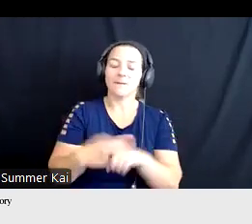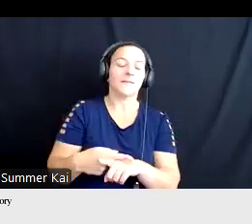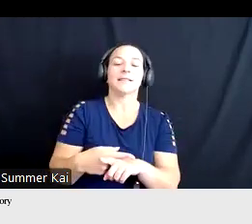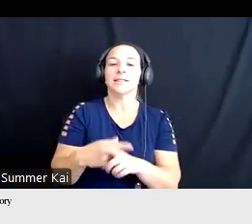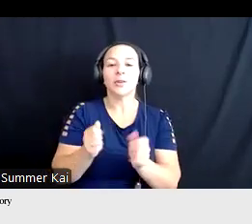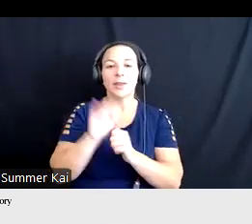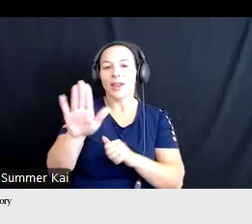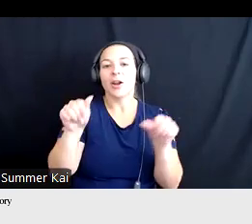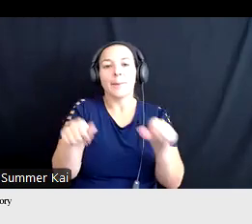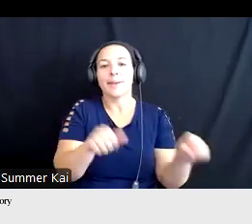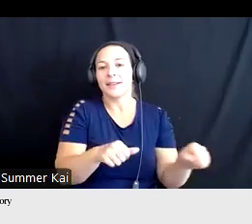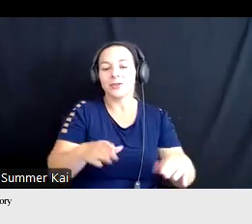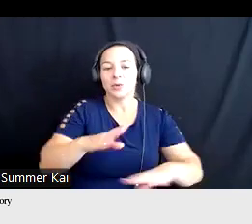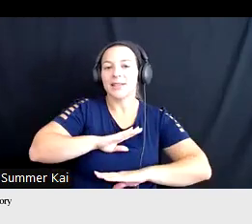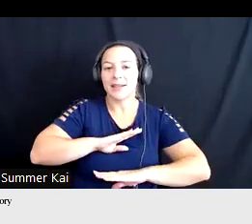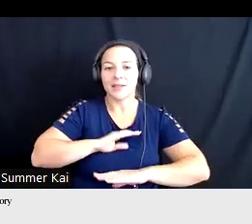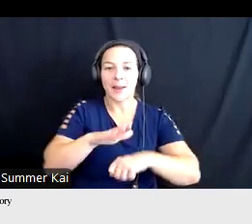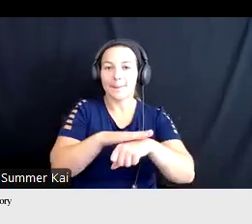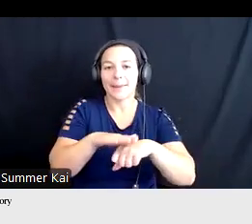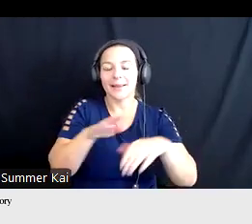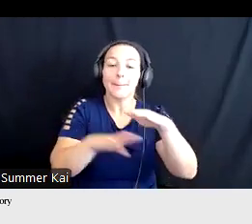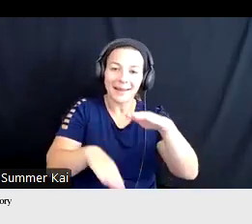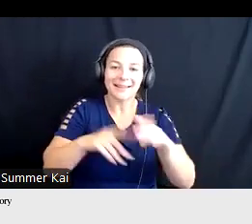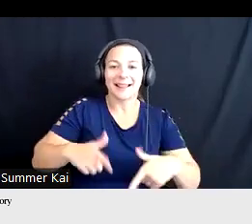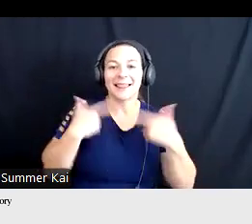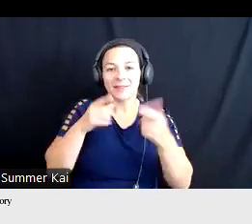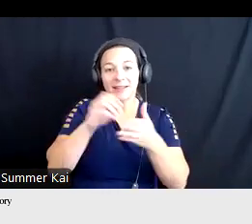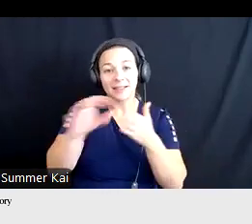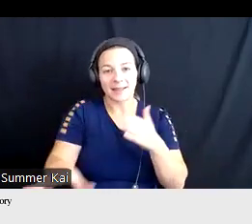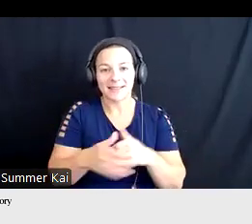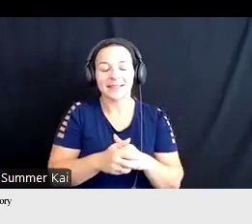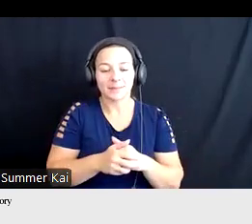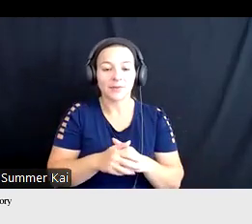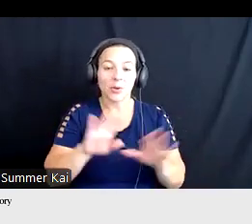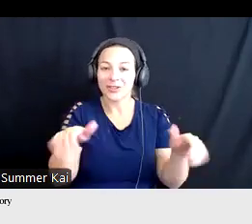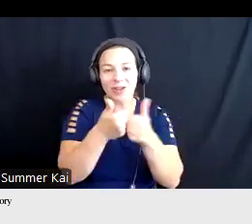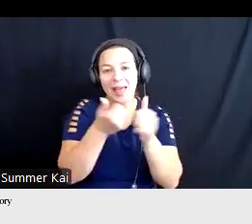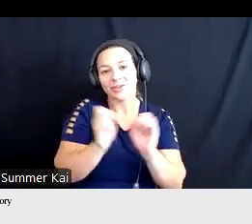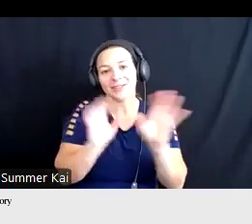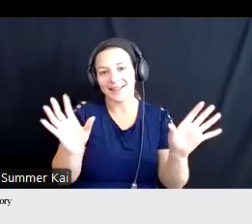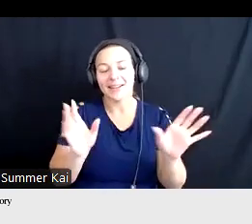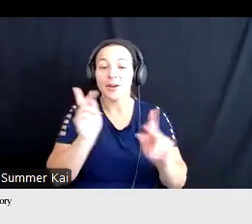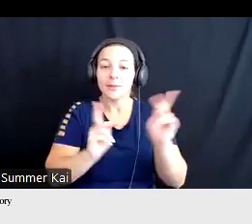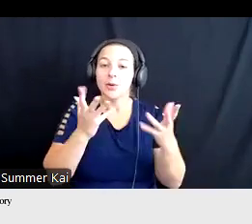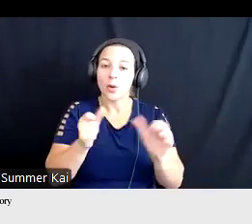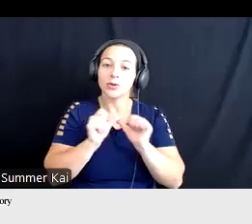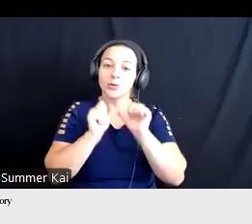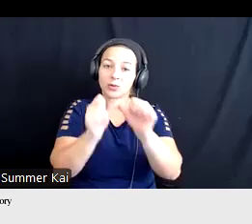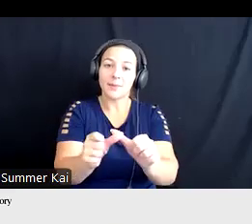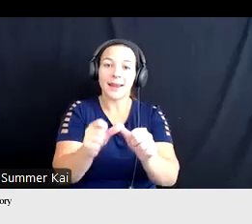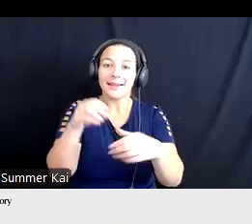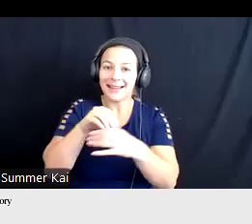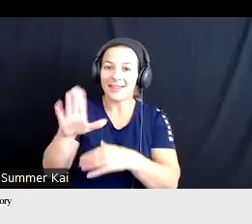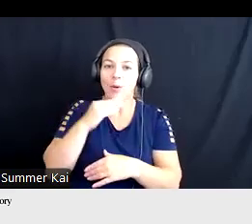meet basic living expenses. And so the challenge is very clear. People want to remain in the home and community as